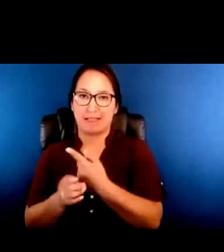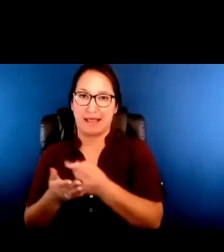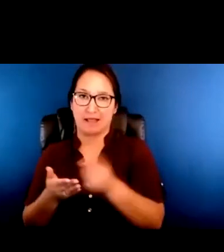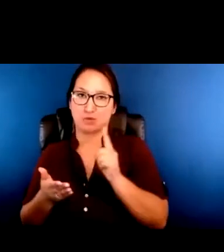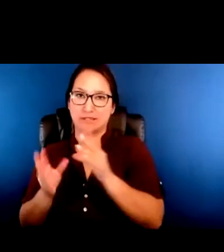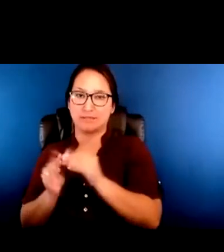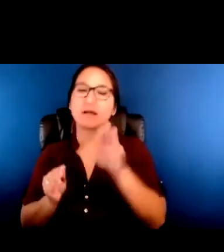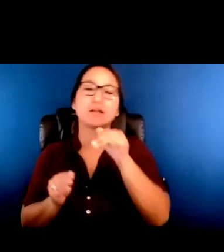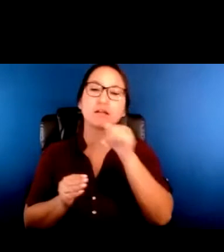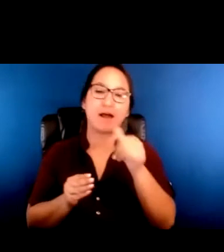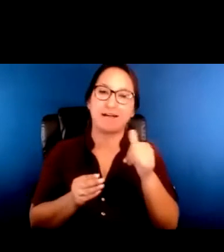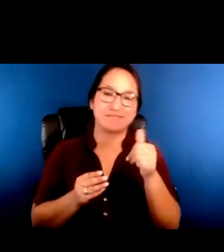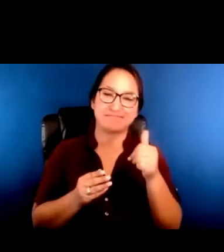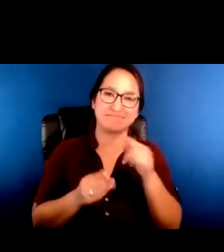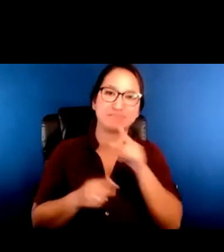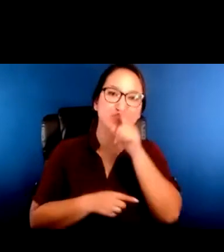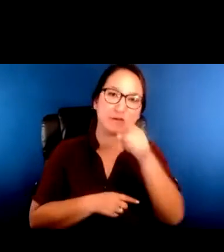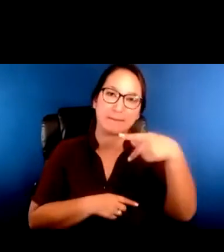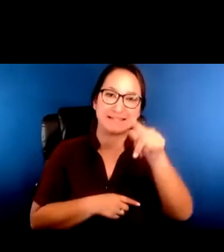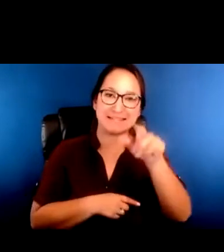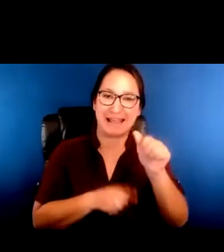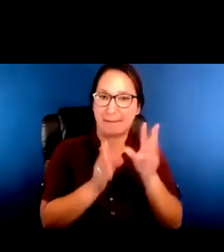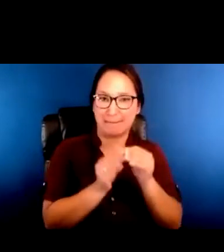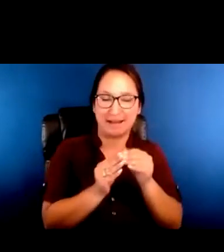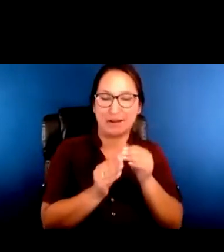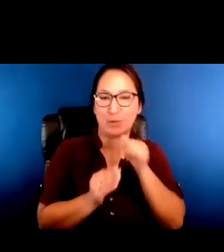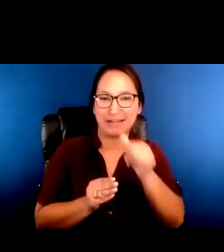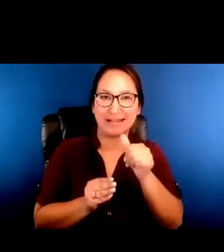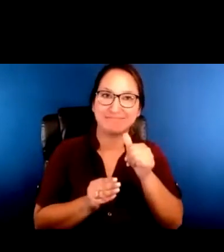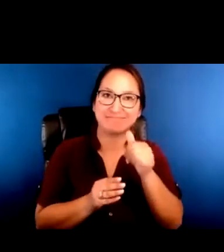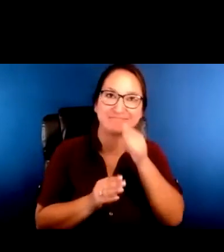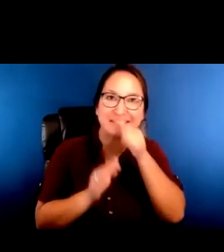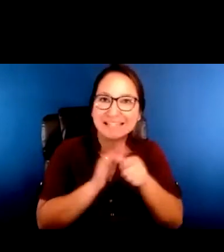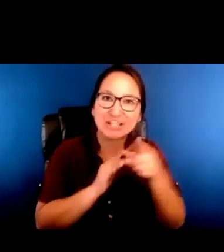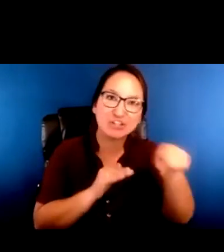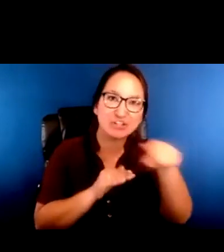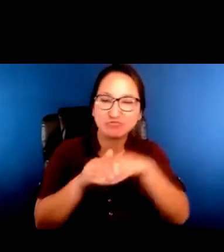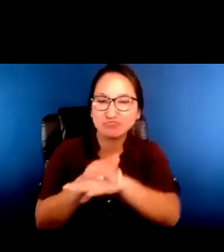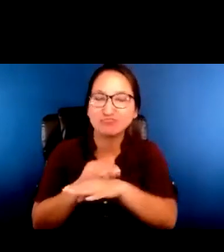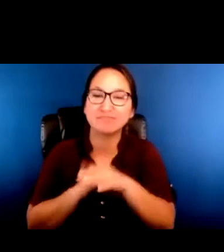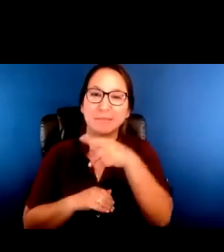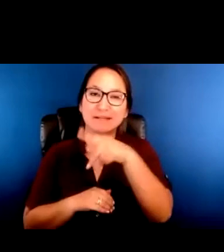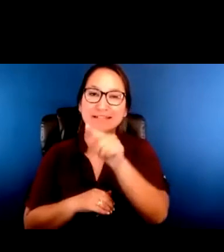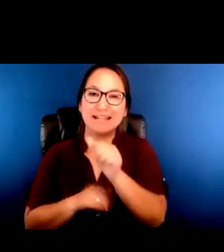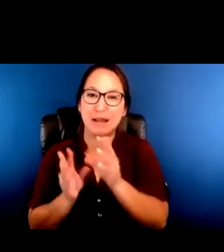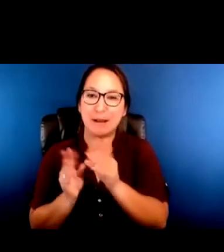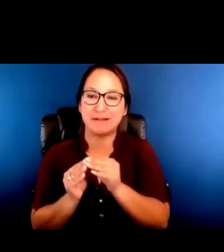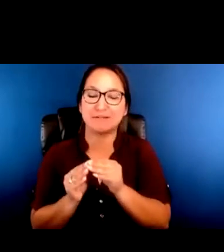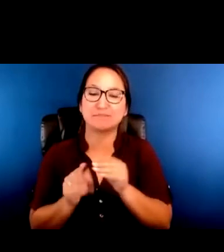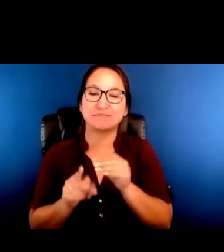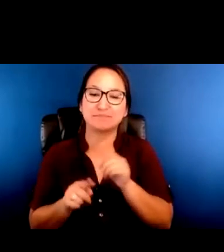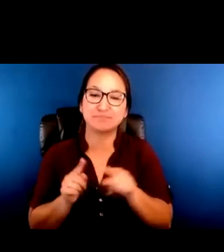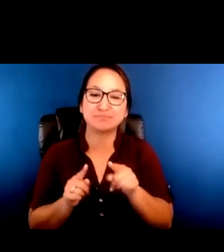didn't sneak you into a PTA meeting as it may look. Ms. Merchant is going to help us through that. We're